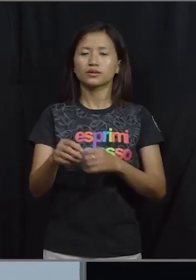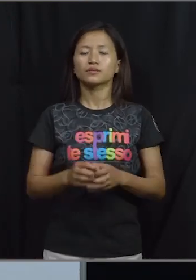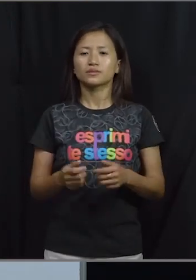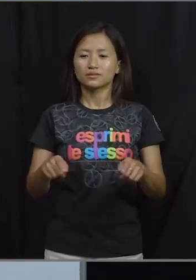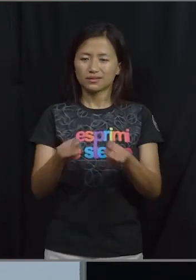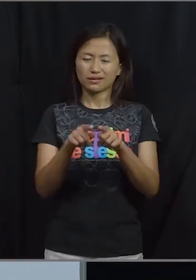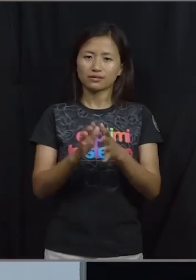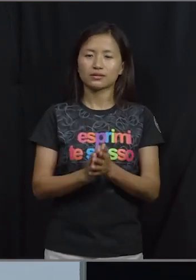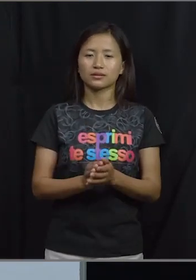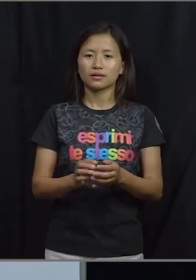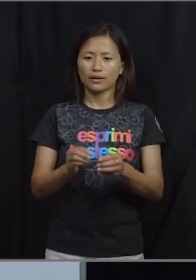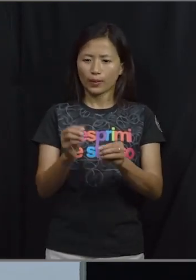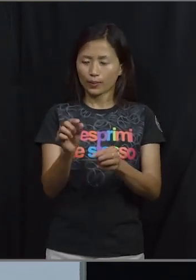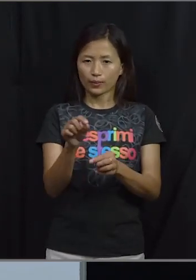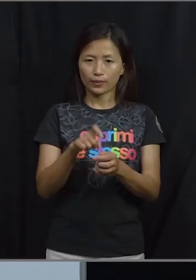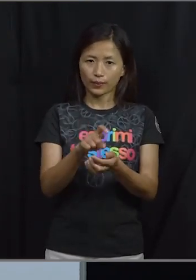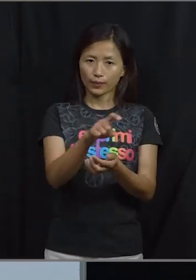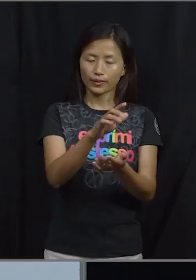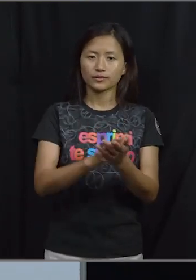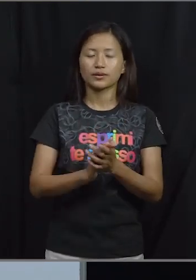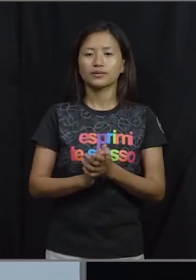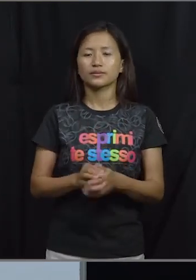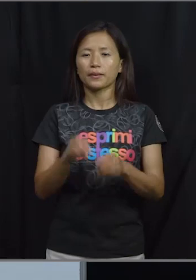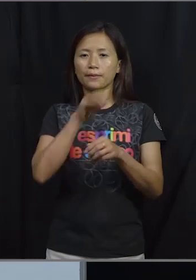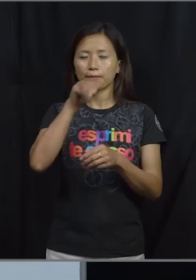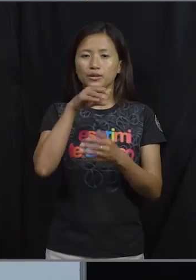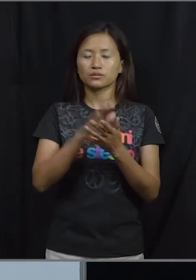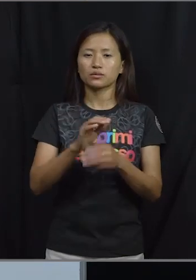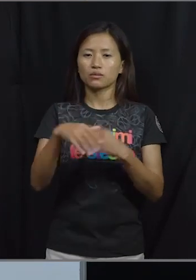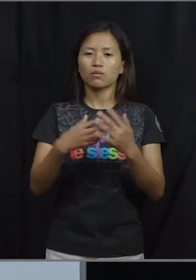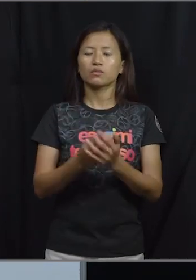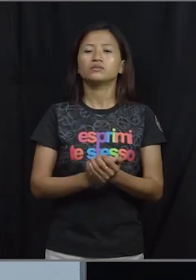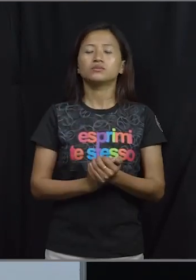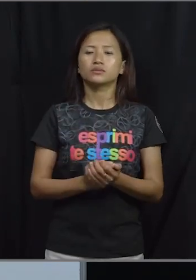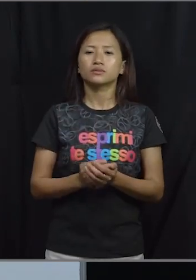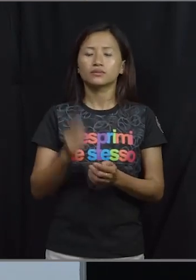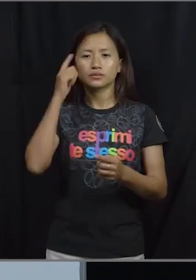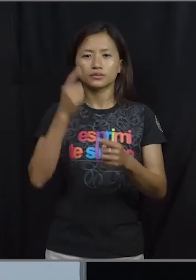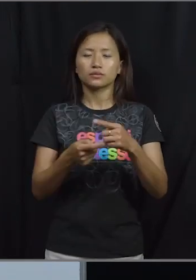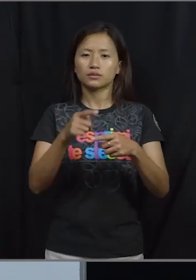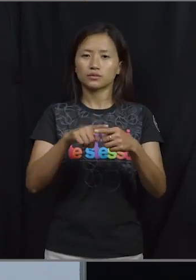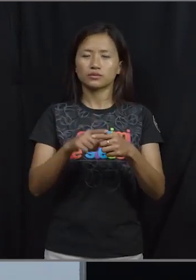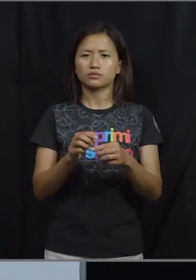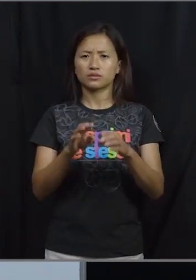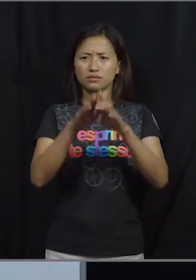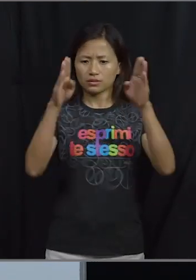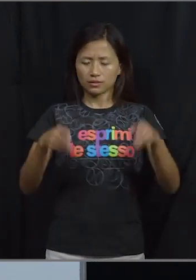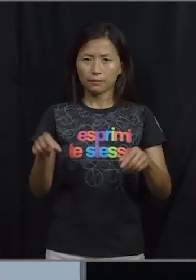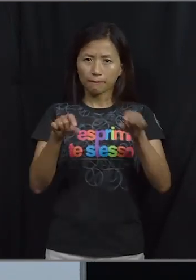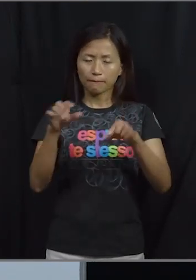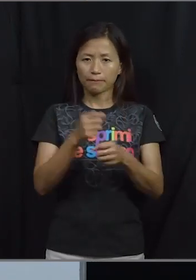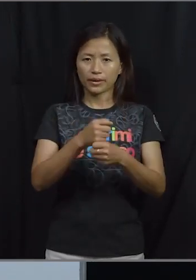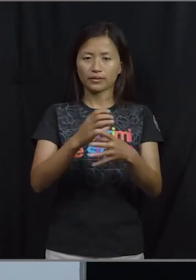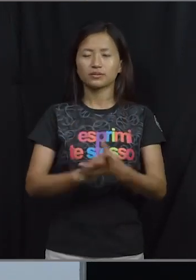and guinea pigs and all. So by having those experiments in the laboratory, they are able